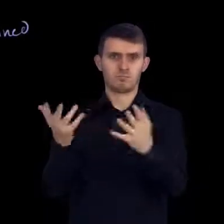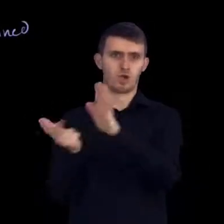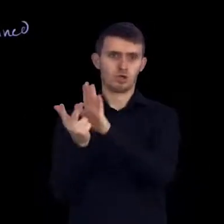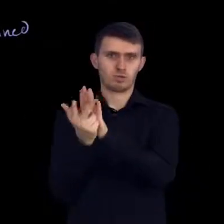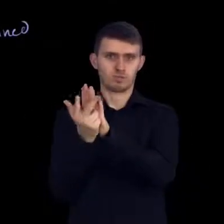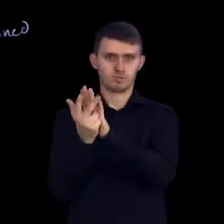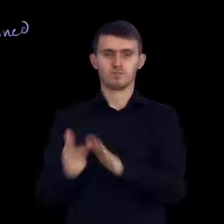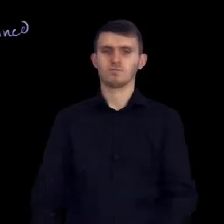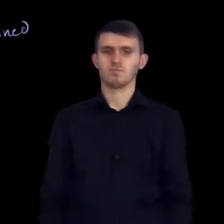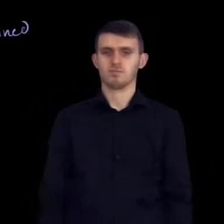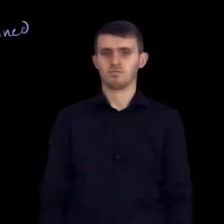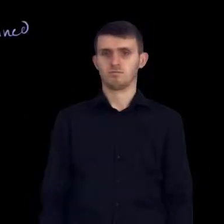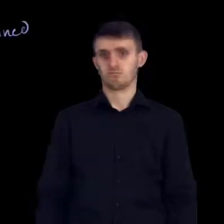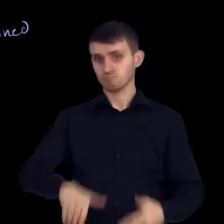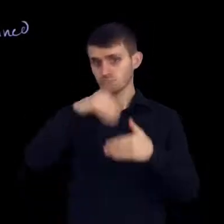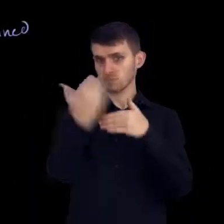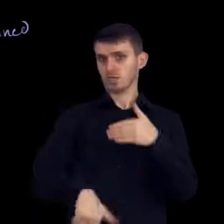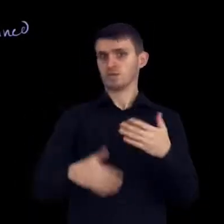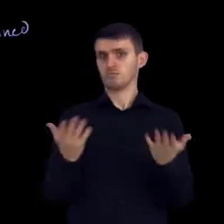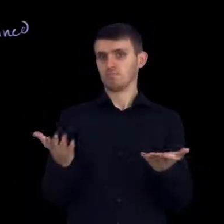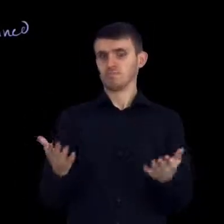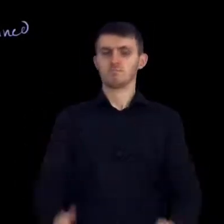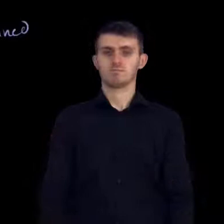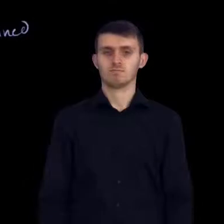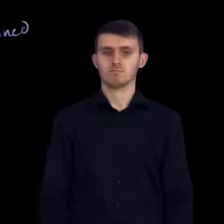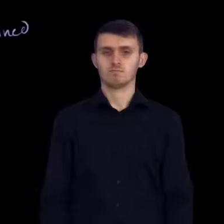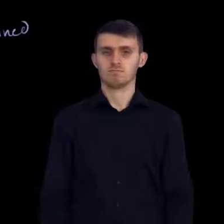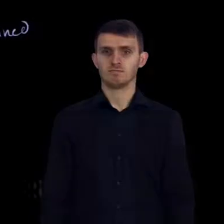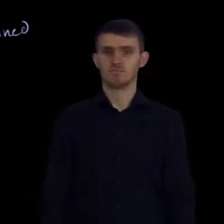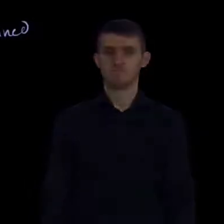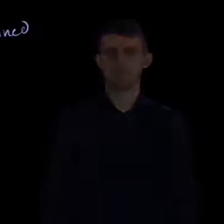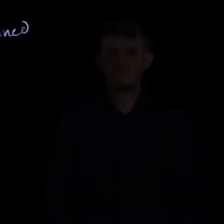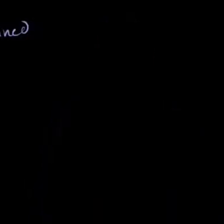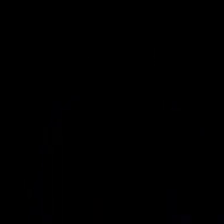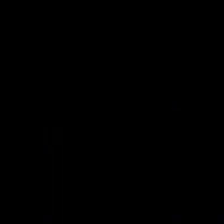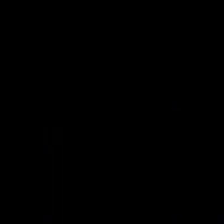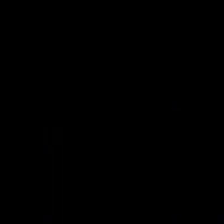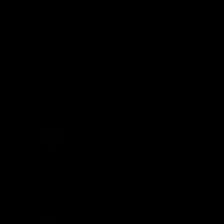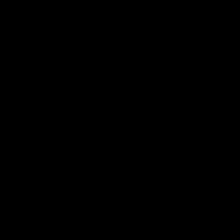And this is equal to 18. And we're done.